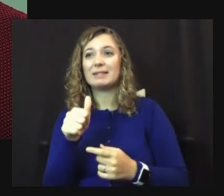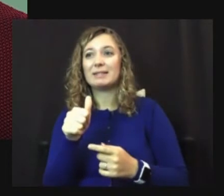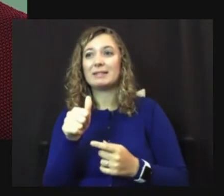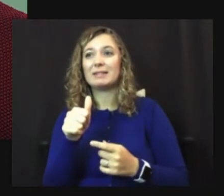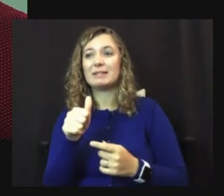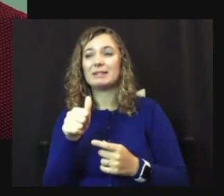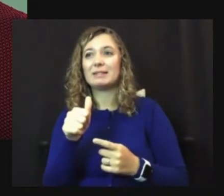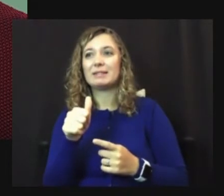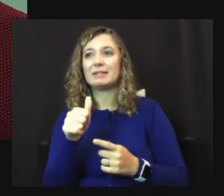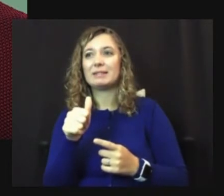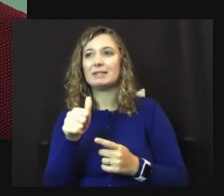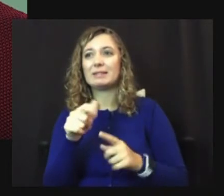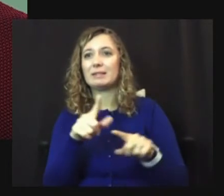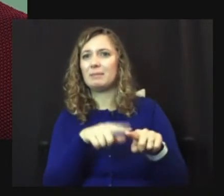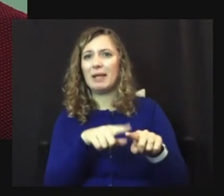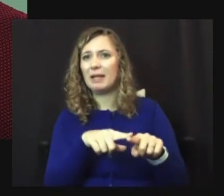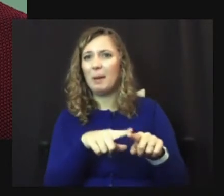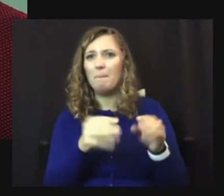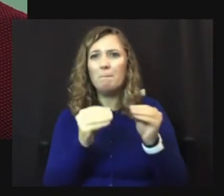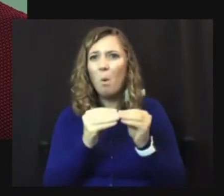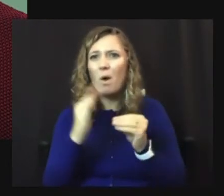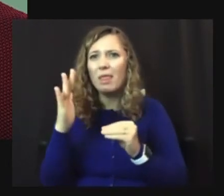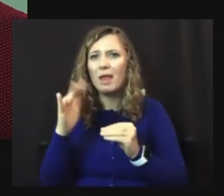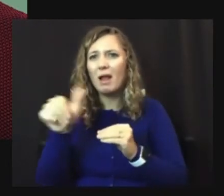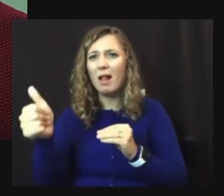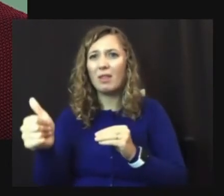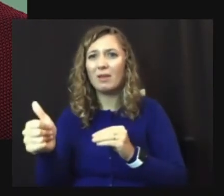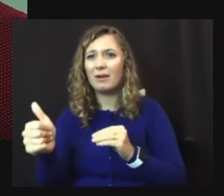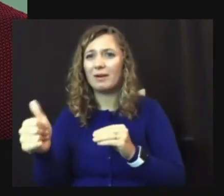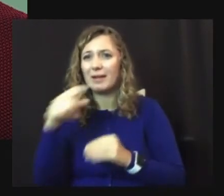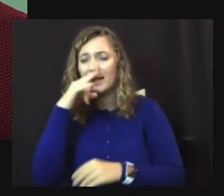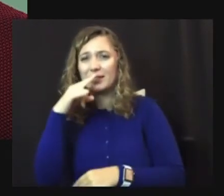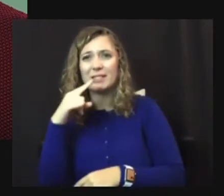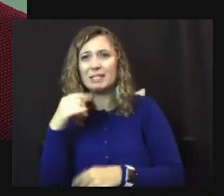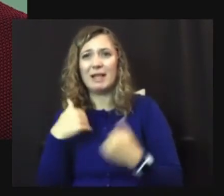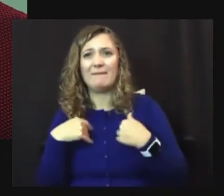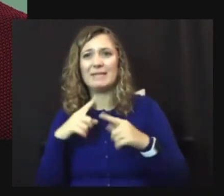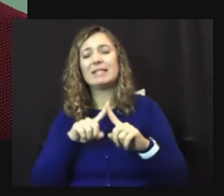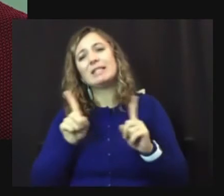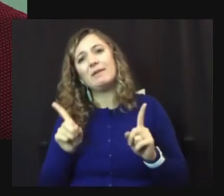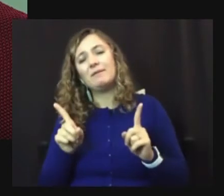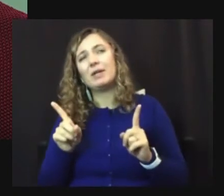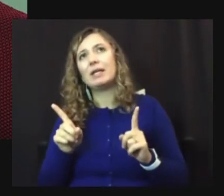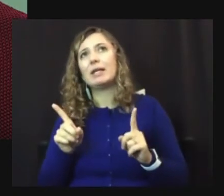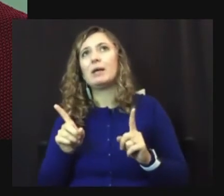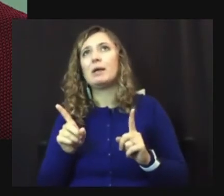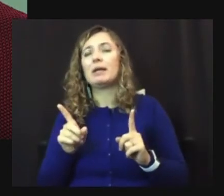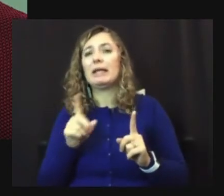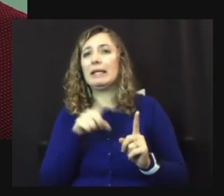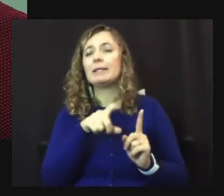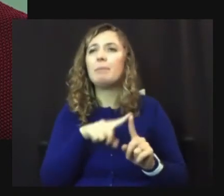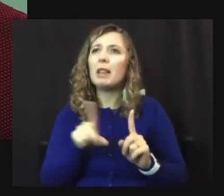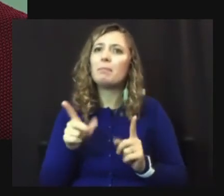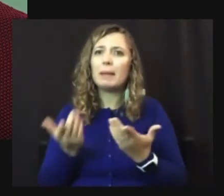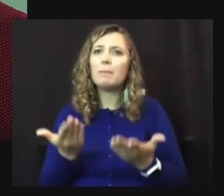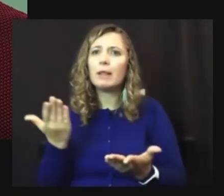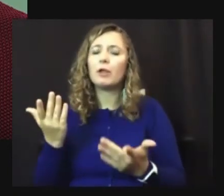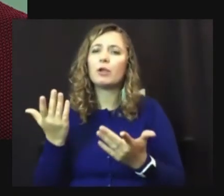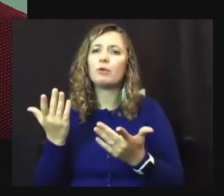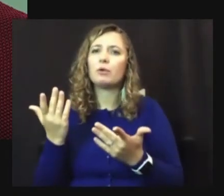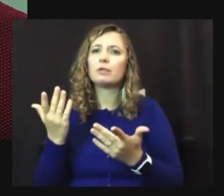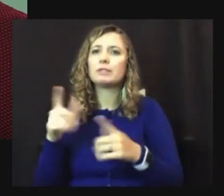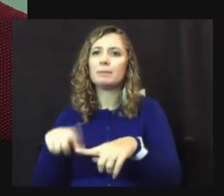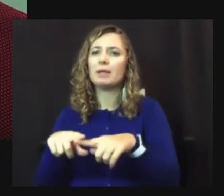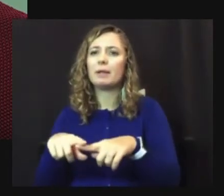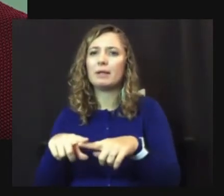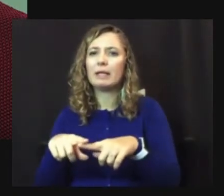more than other children. They just have different needs, right? Or they are, but not because they're a moral